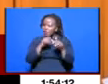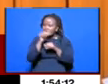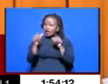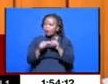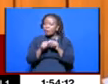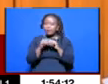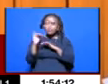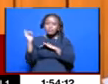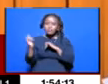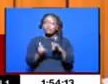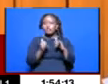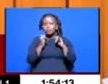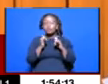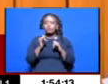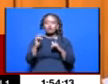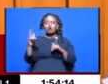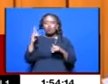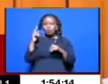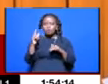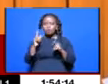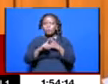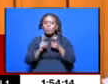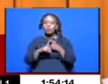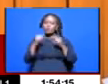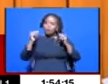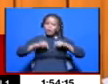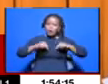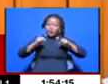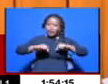constitution. He concurred with the majority